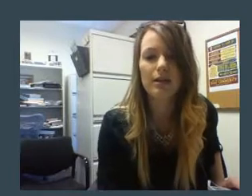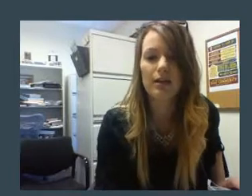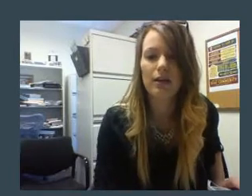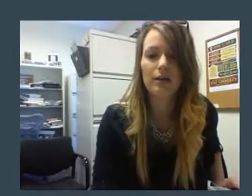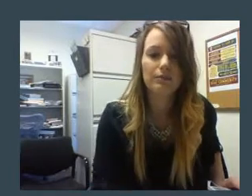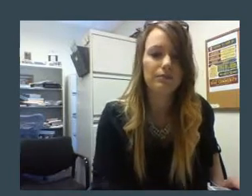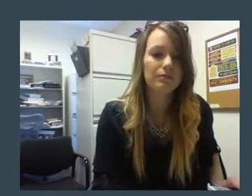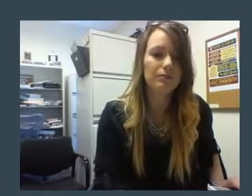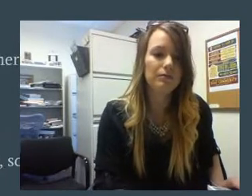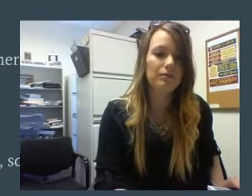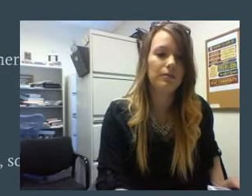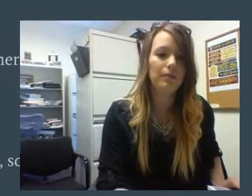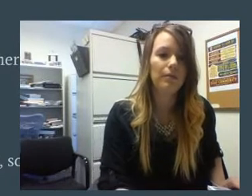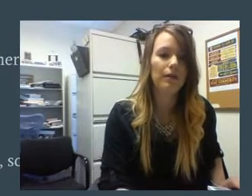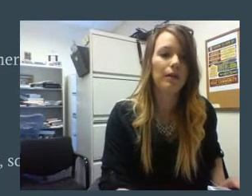things.